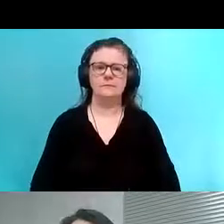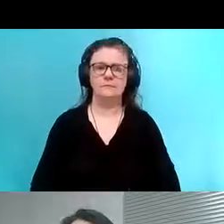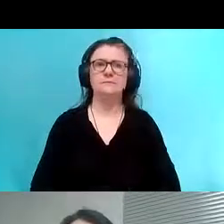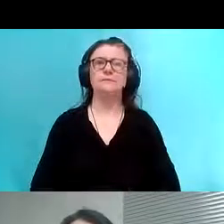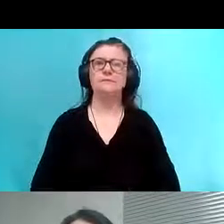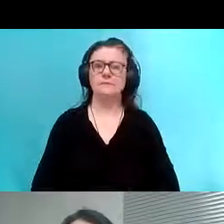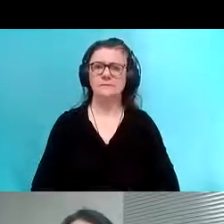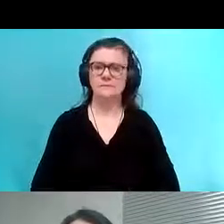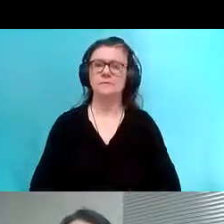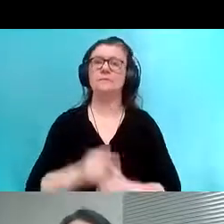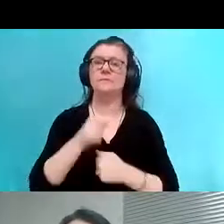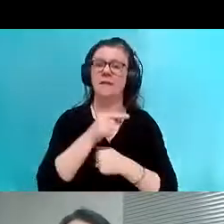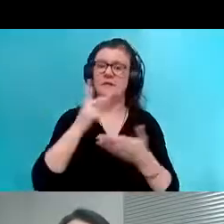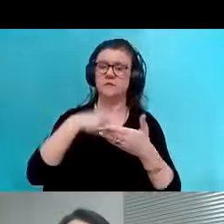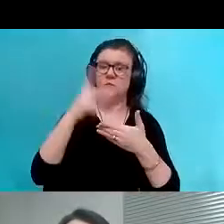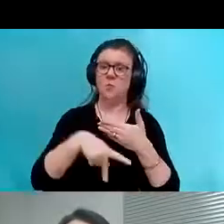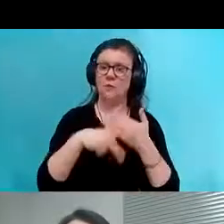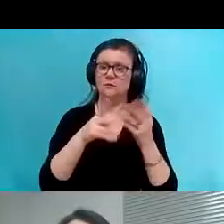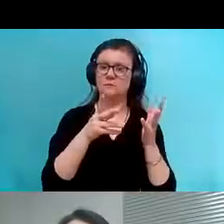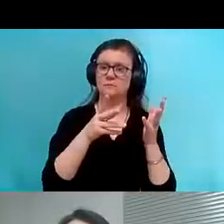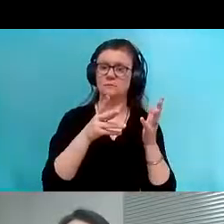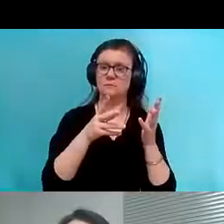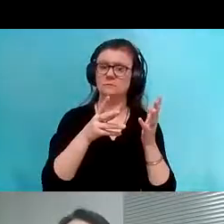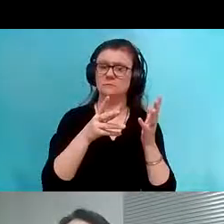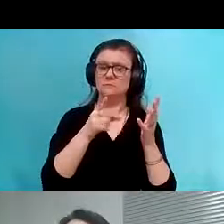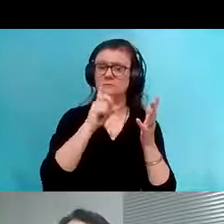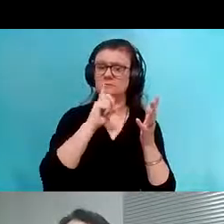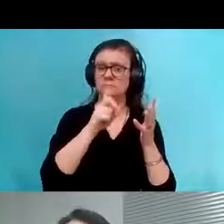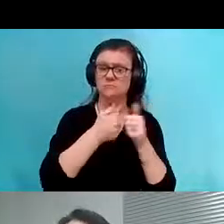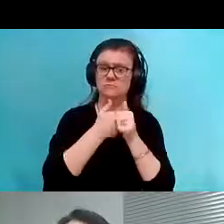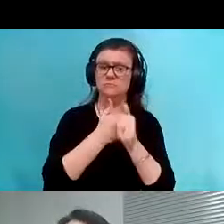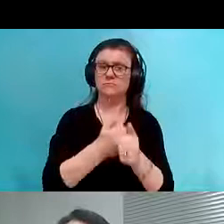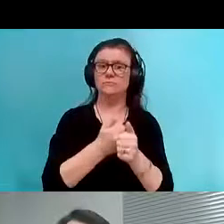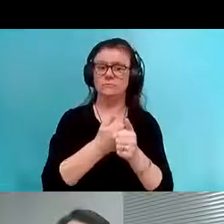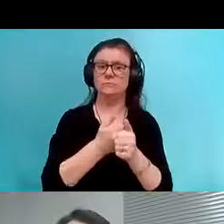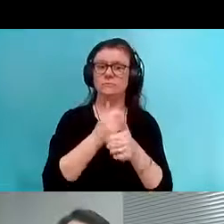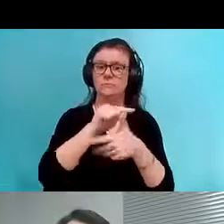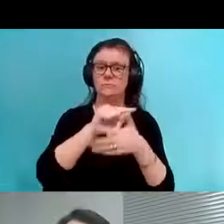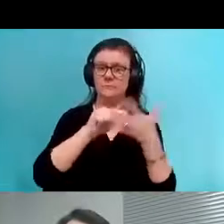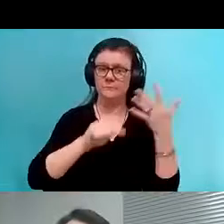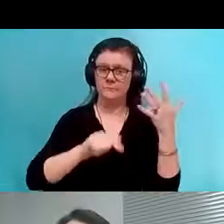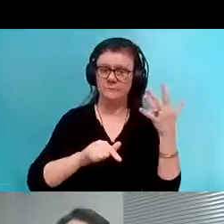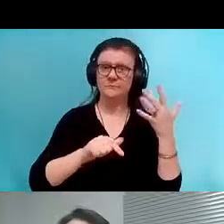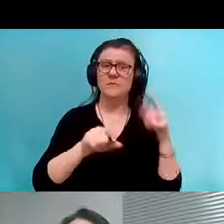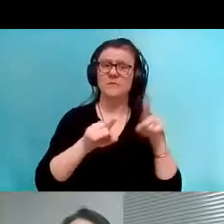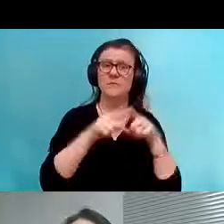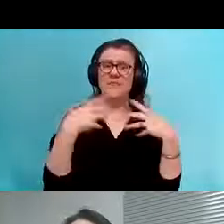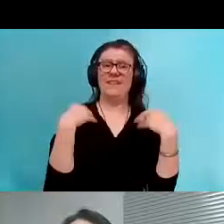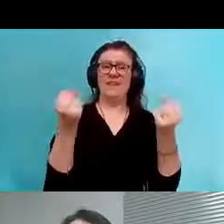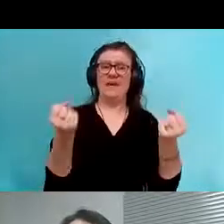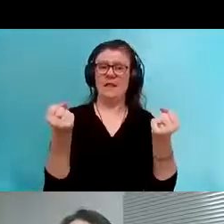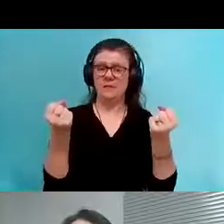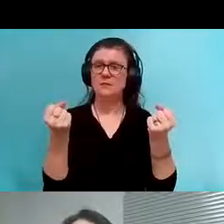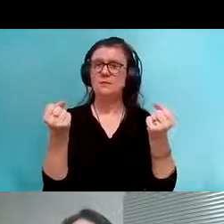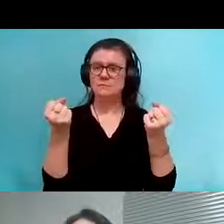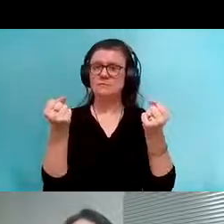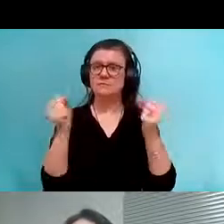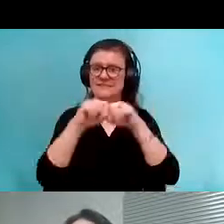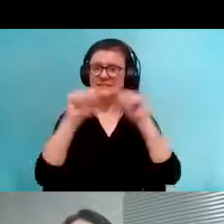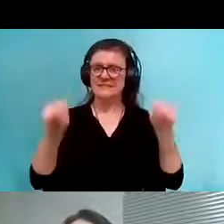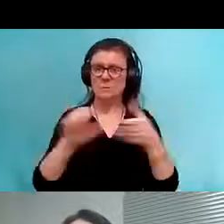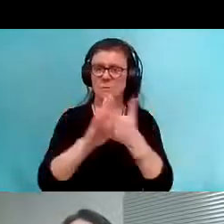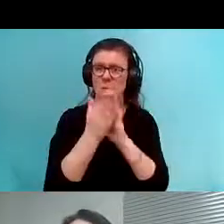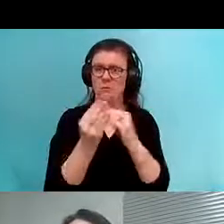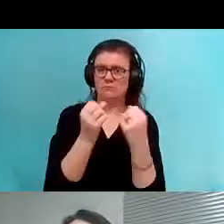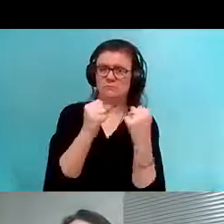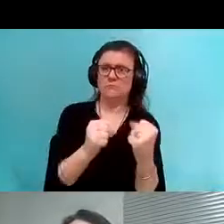this project is guided by the principles of affordable universal health coverage and a health system strengthening approach, which is based